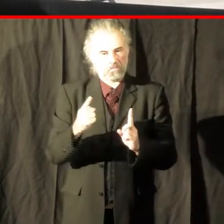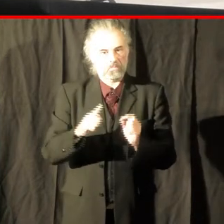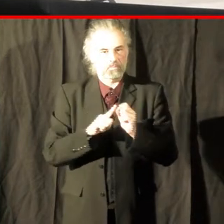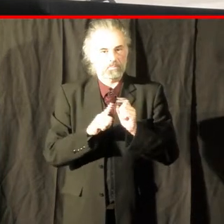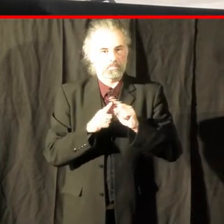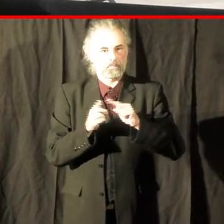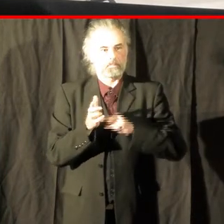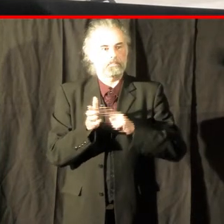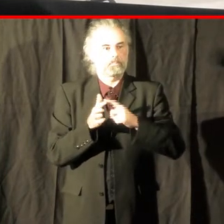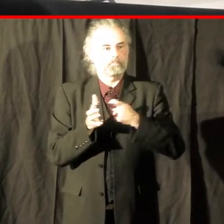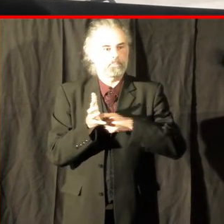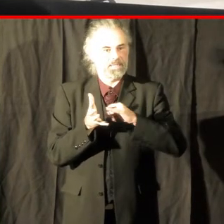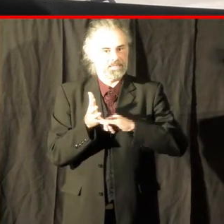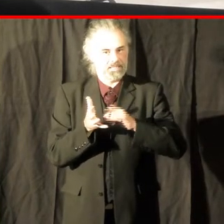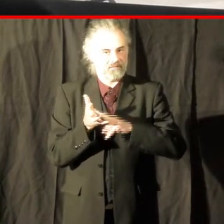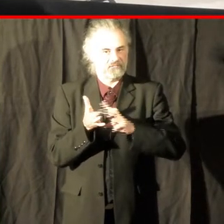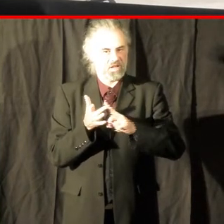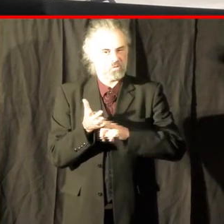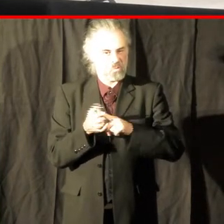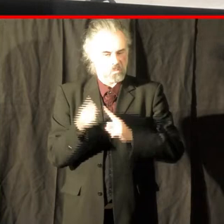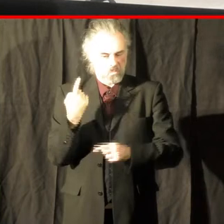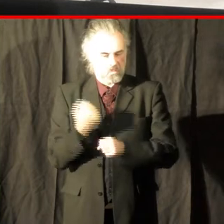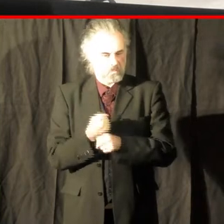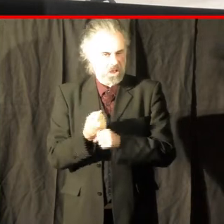makes thingamibobs.